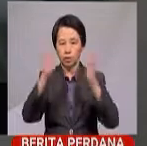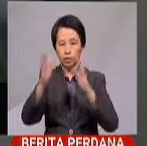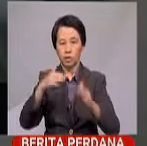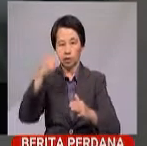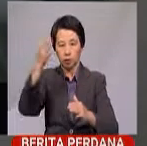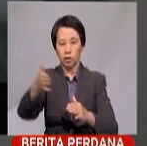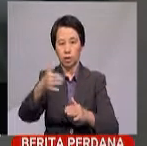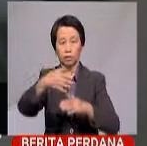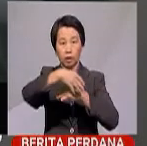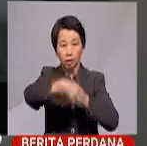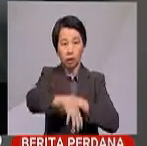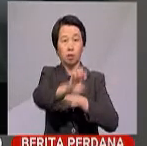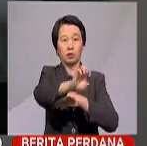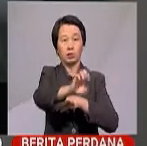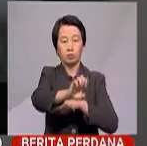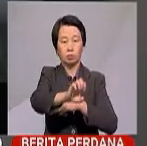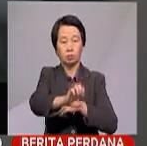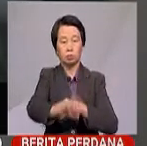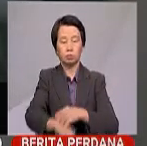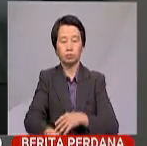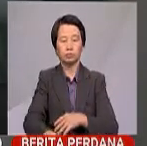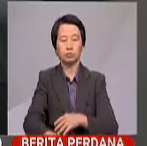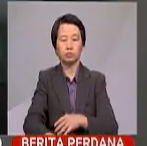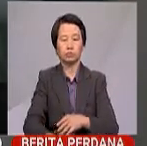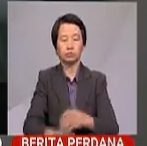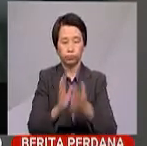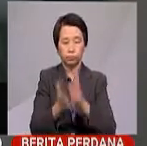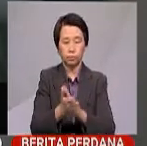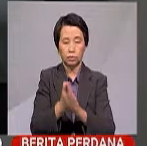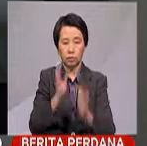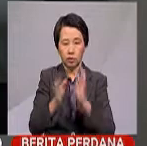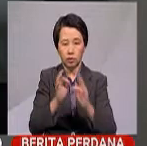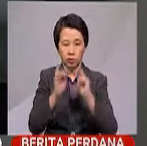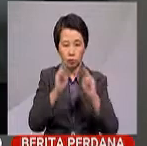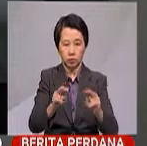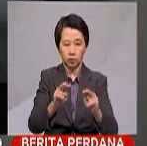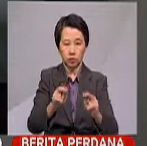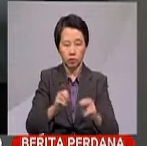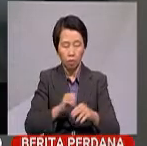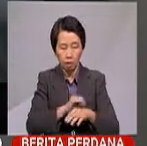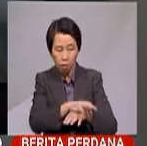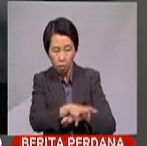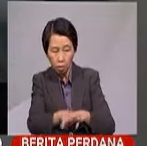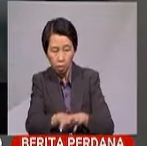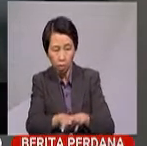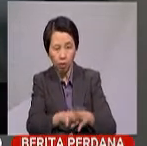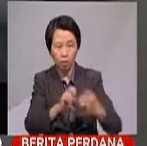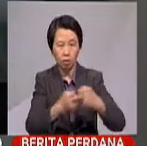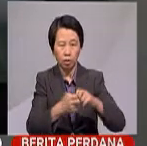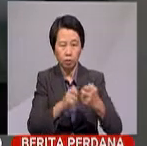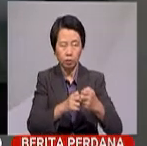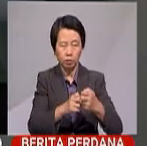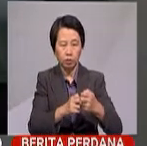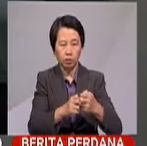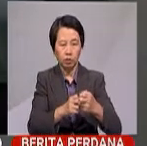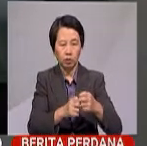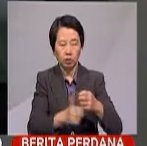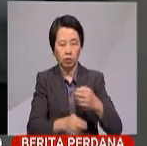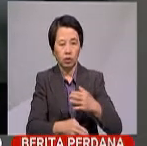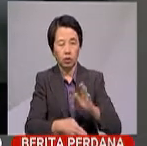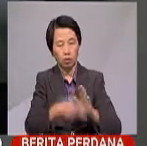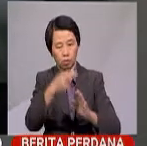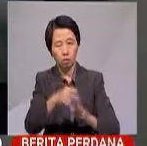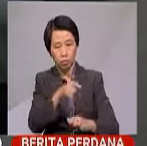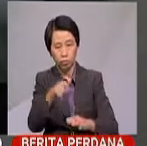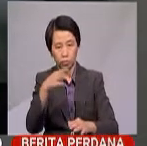o exporter so if you look at the impact on allil price hike you be